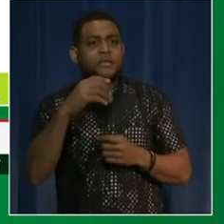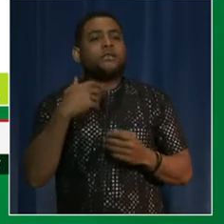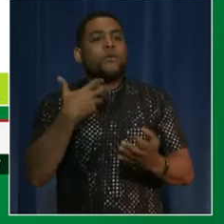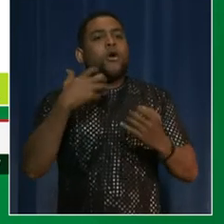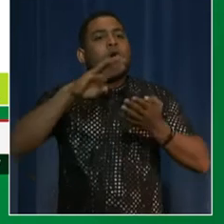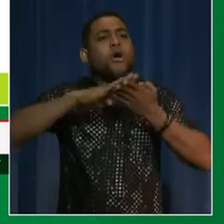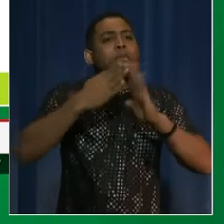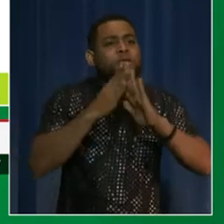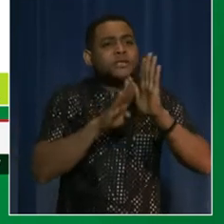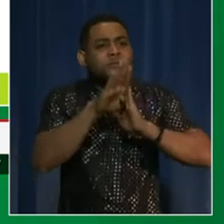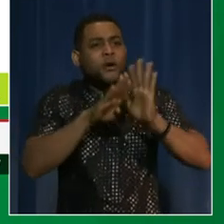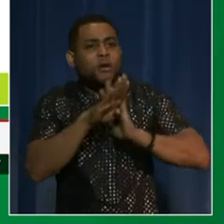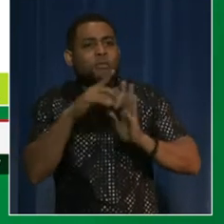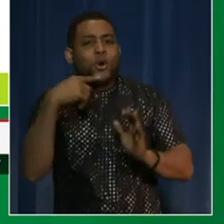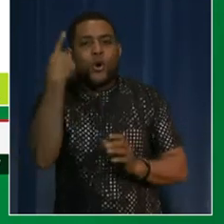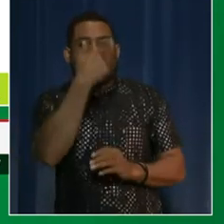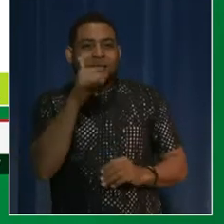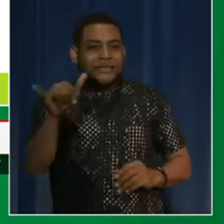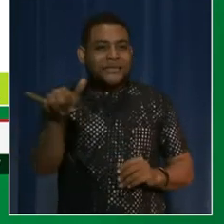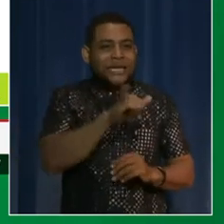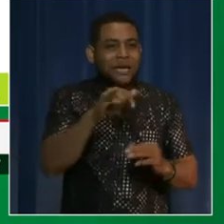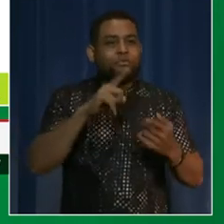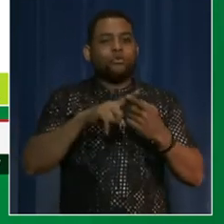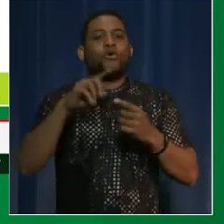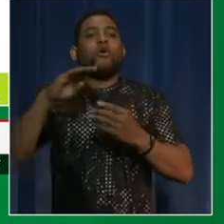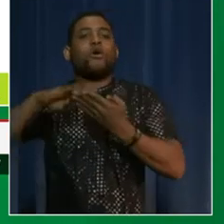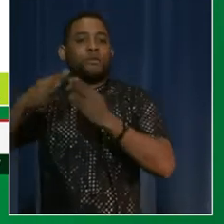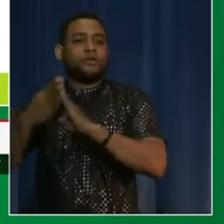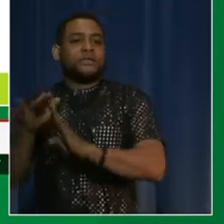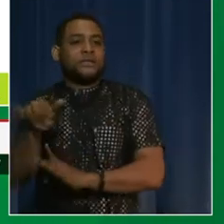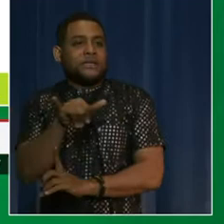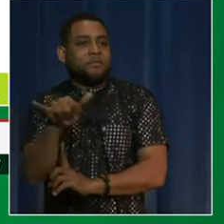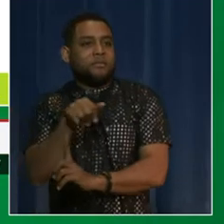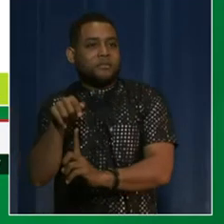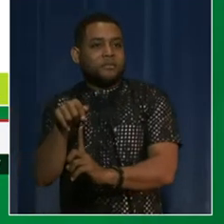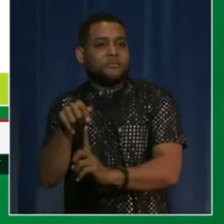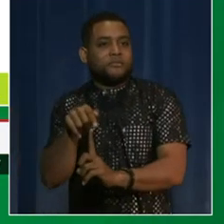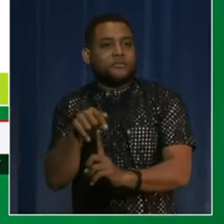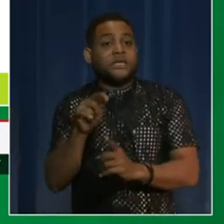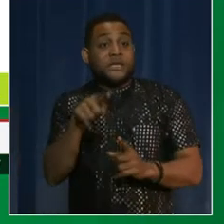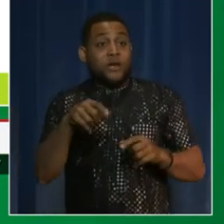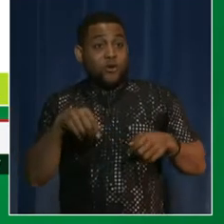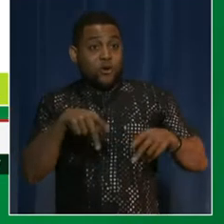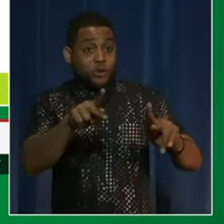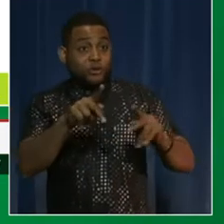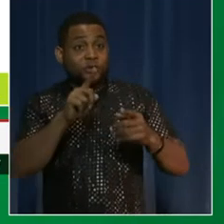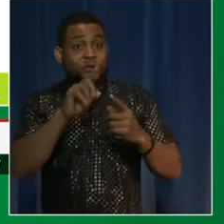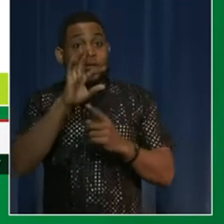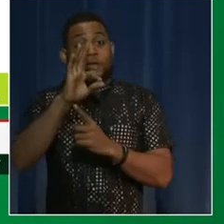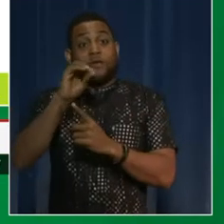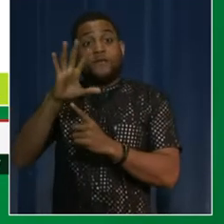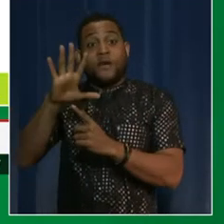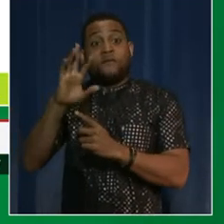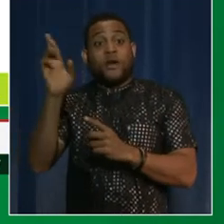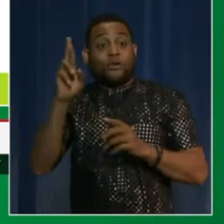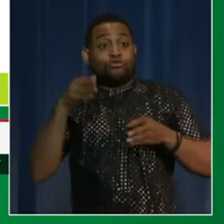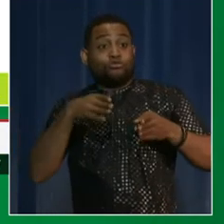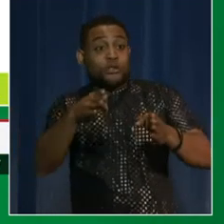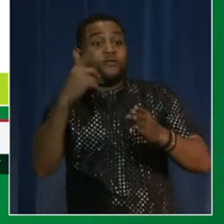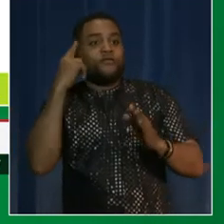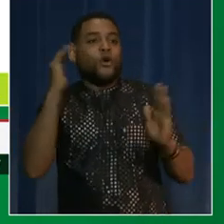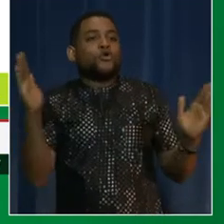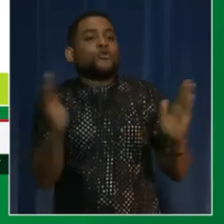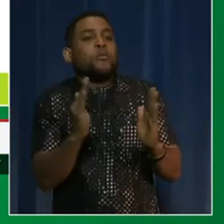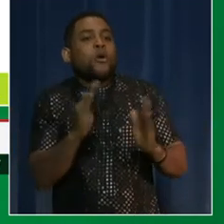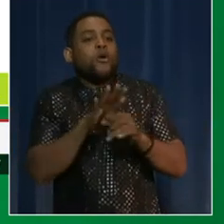it serves. To that end, these solicitations will provide for an opportunity for small, local, and disadvantaged businesses to take part in an